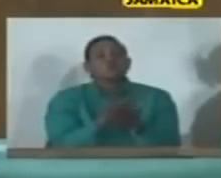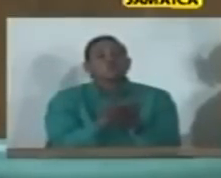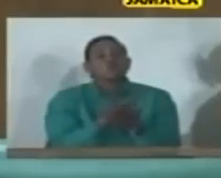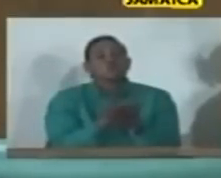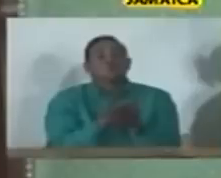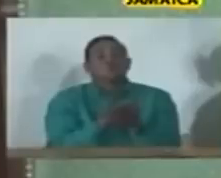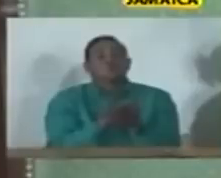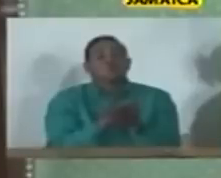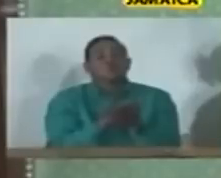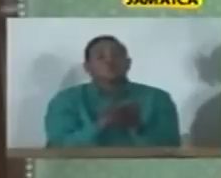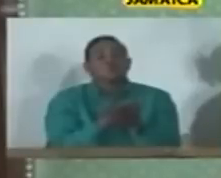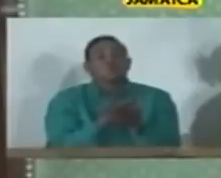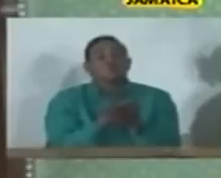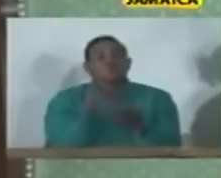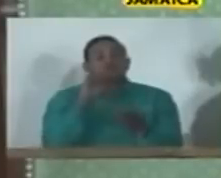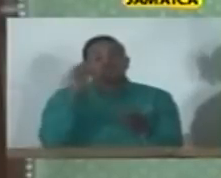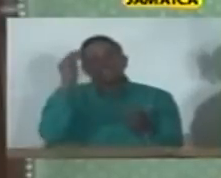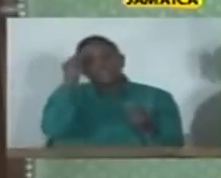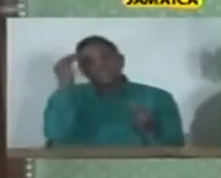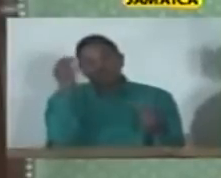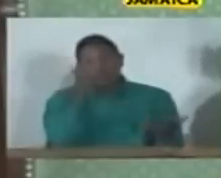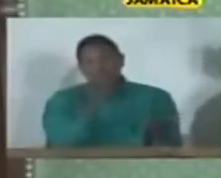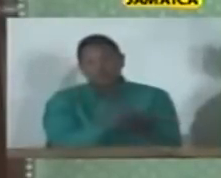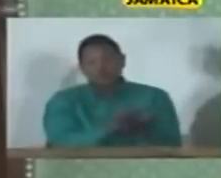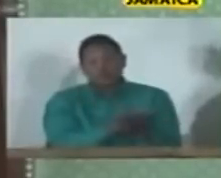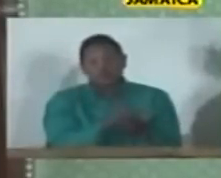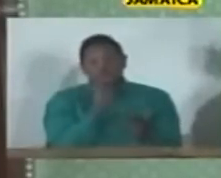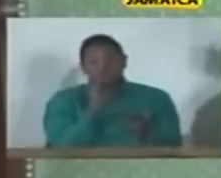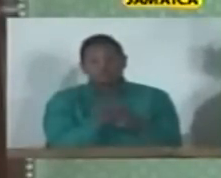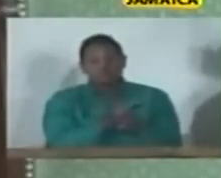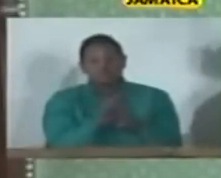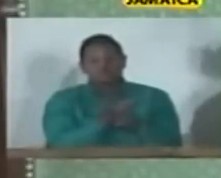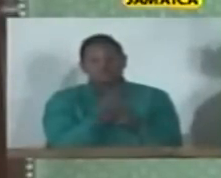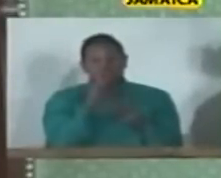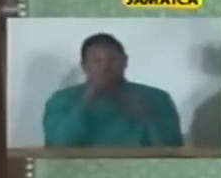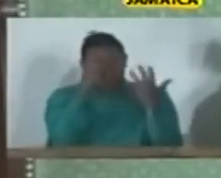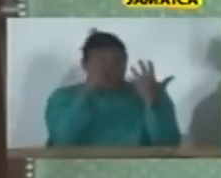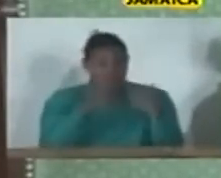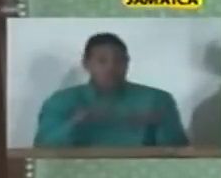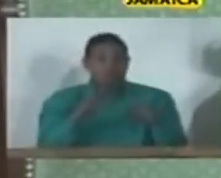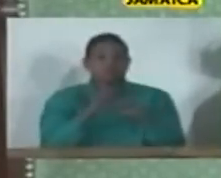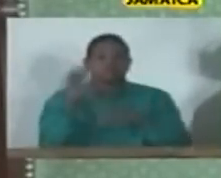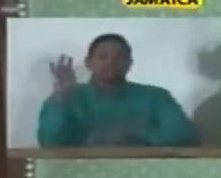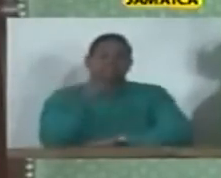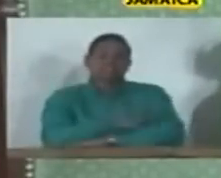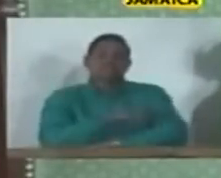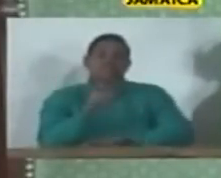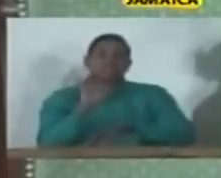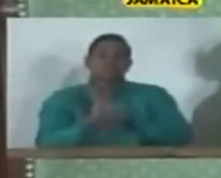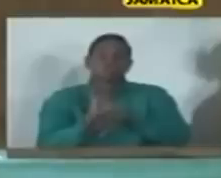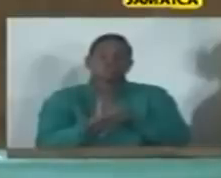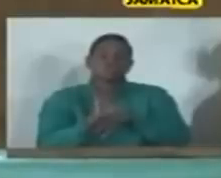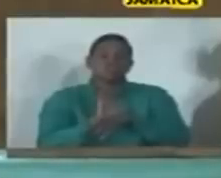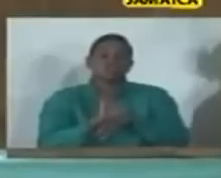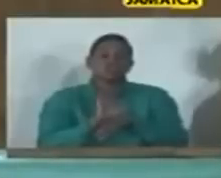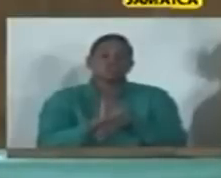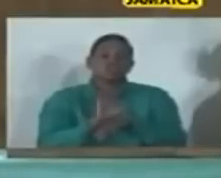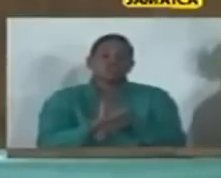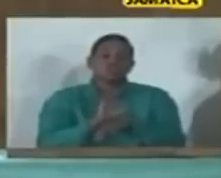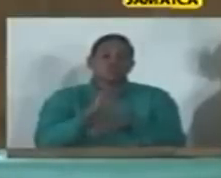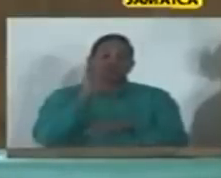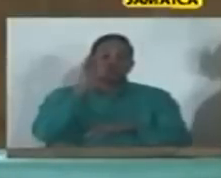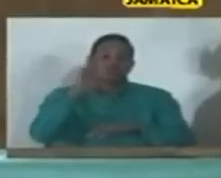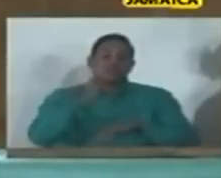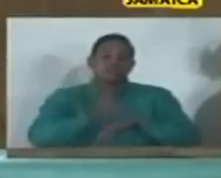or instructing schools that the ministry, in collaboration with the Seventh-day Adventist Church, will be